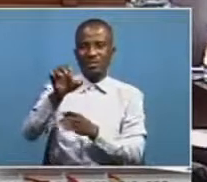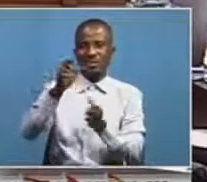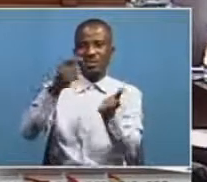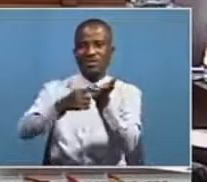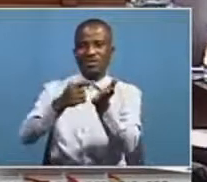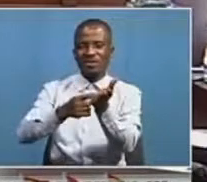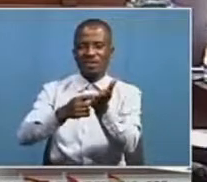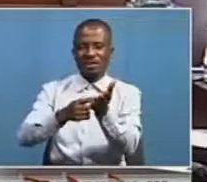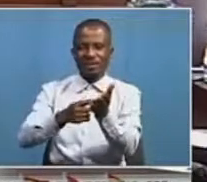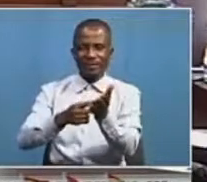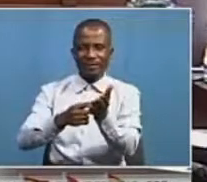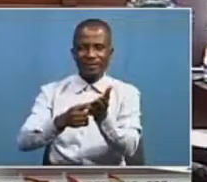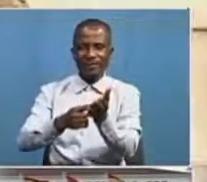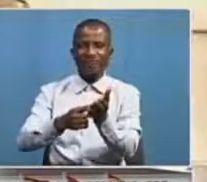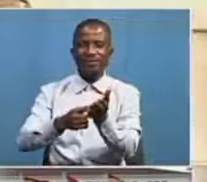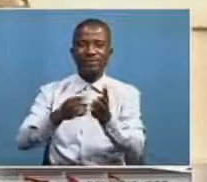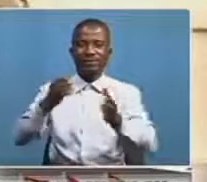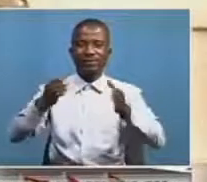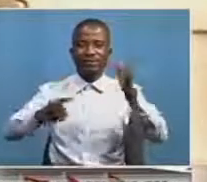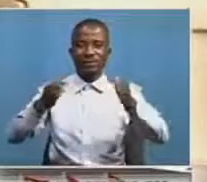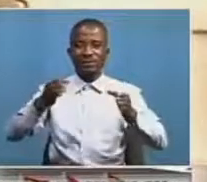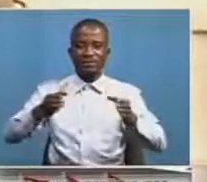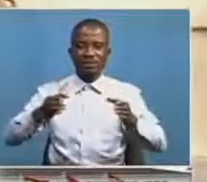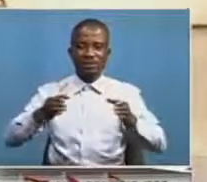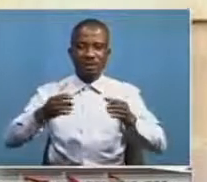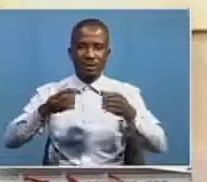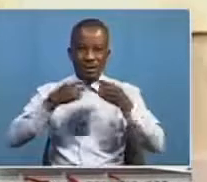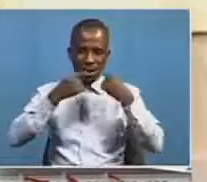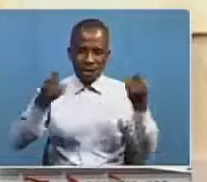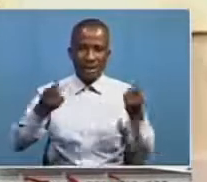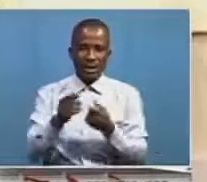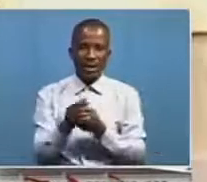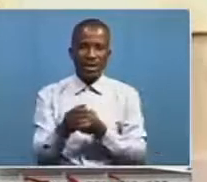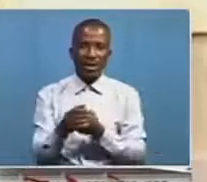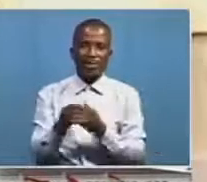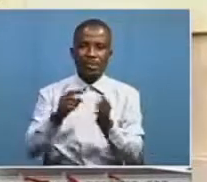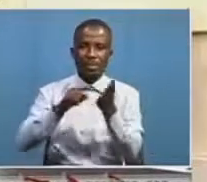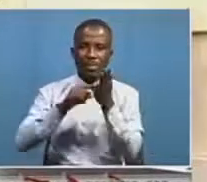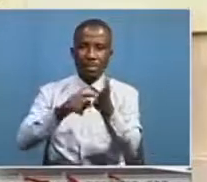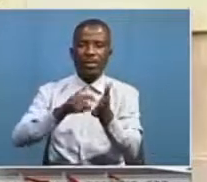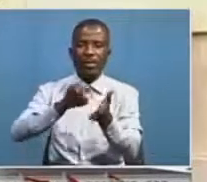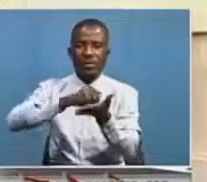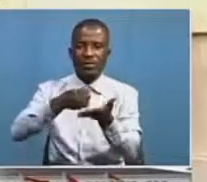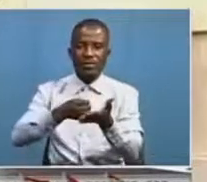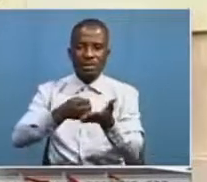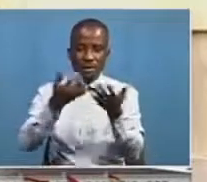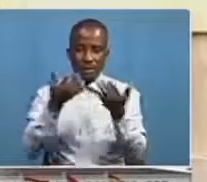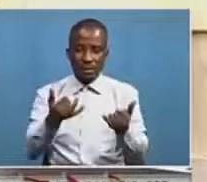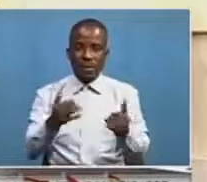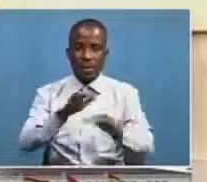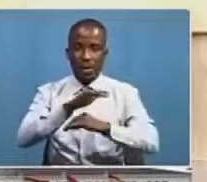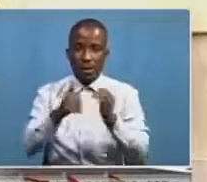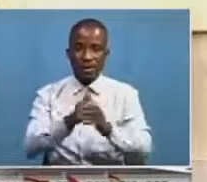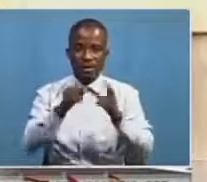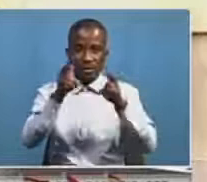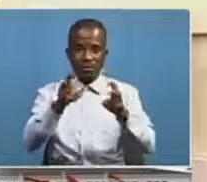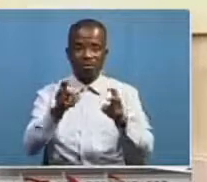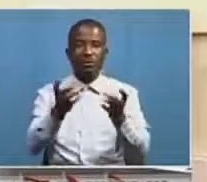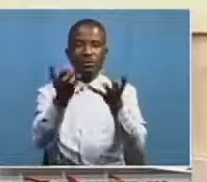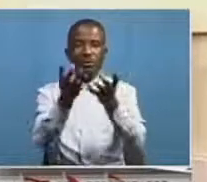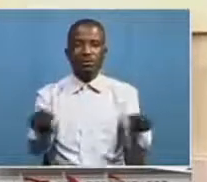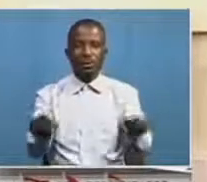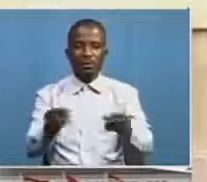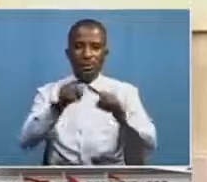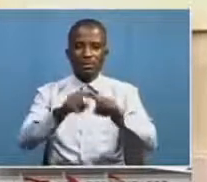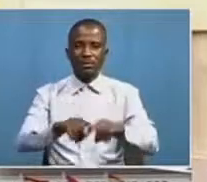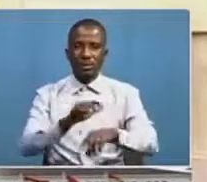Supra, the Uganda Supreme Court held, quote, the burden of proof in election petitions, as in other civil cases, is settled. It lies